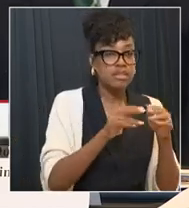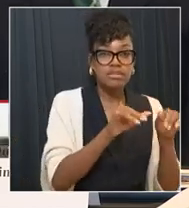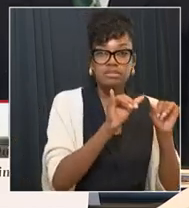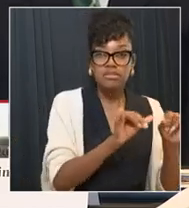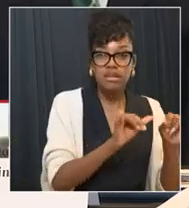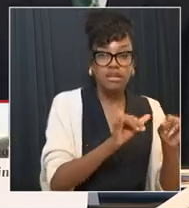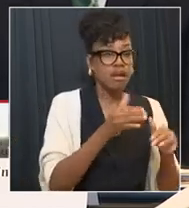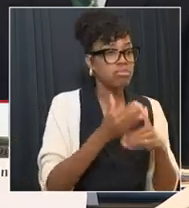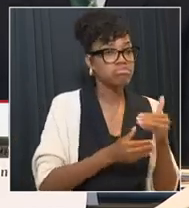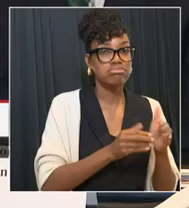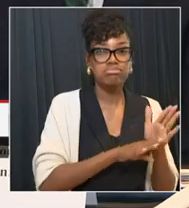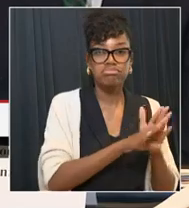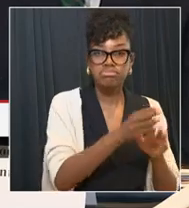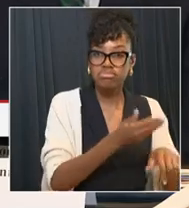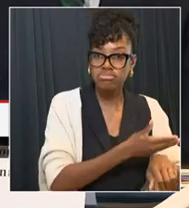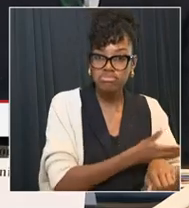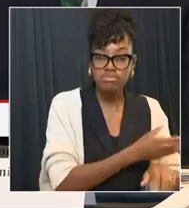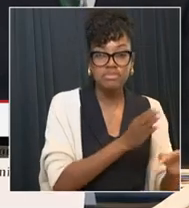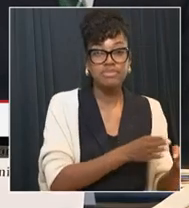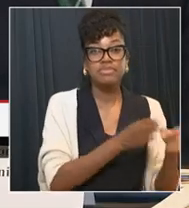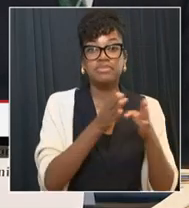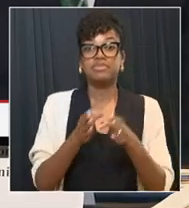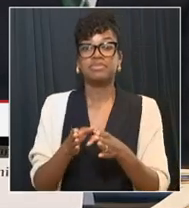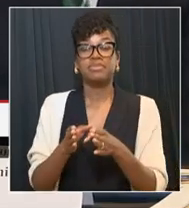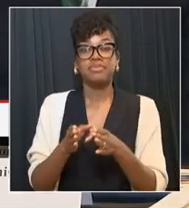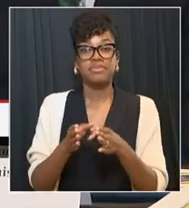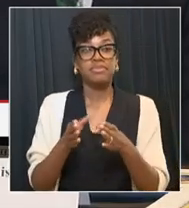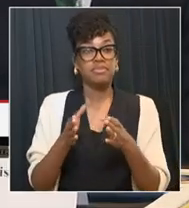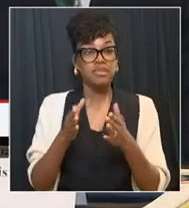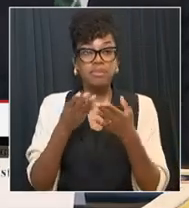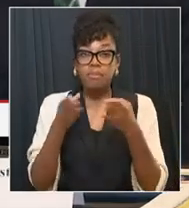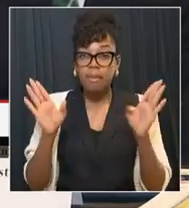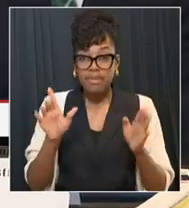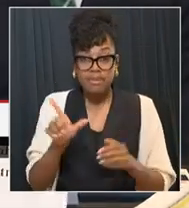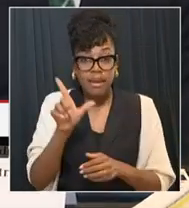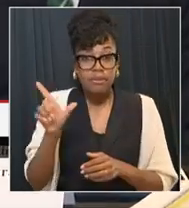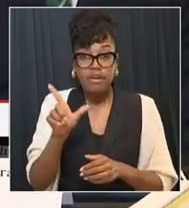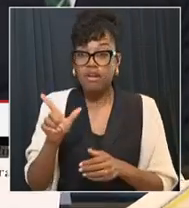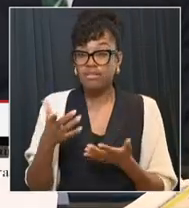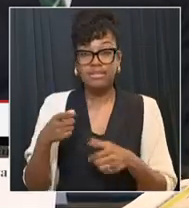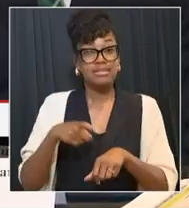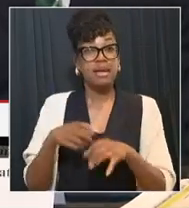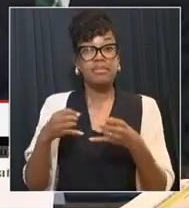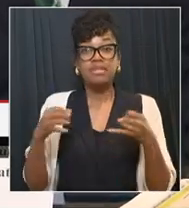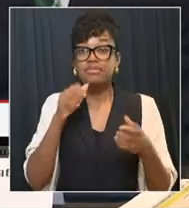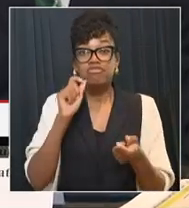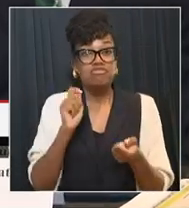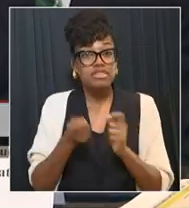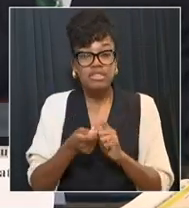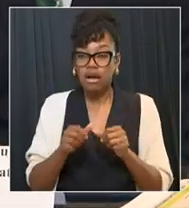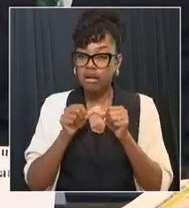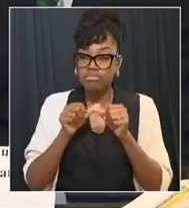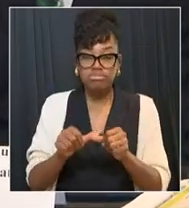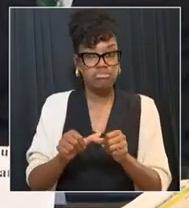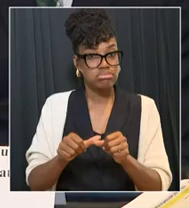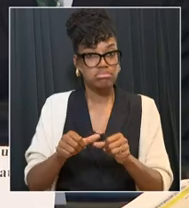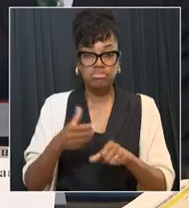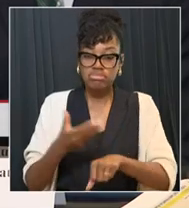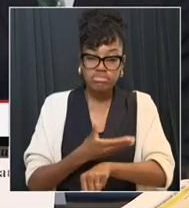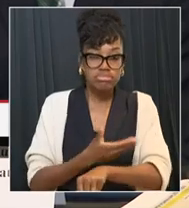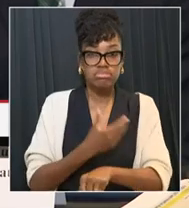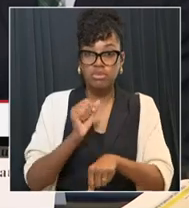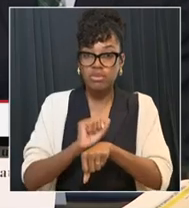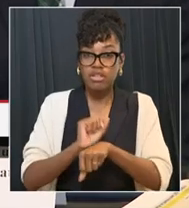funding to meet the new construction costs. Timelines didn't change. So the mayor was very laser focused on preserving all of